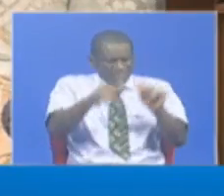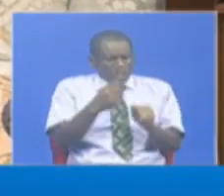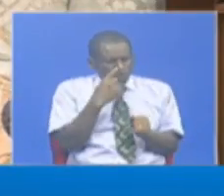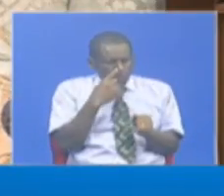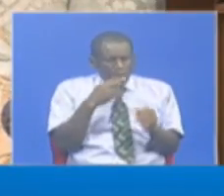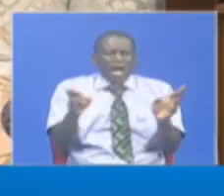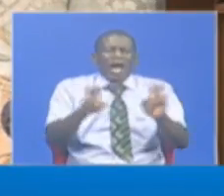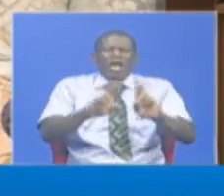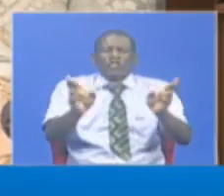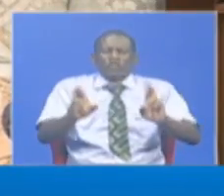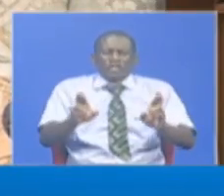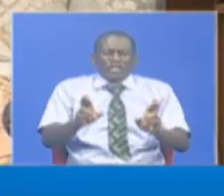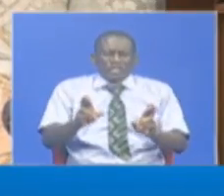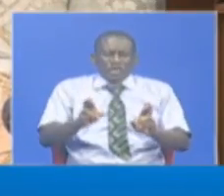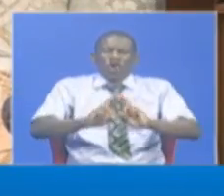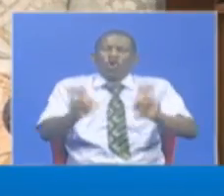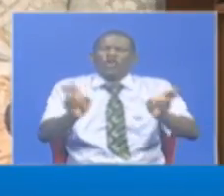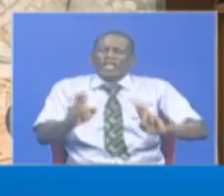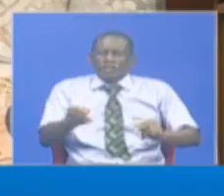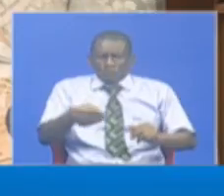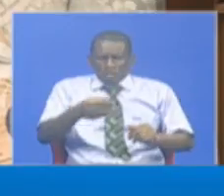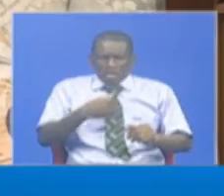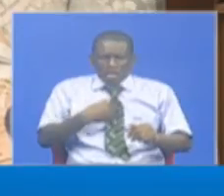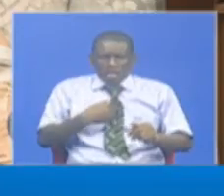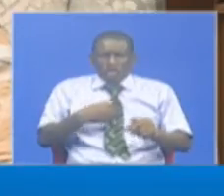already existing